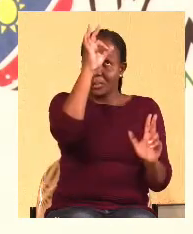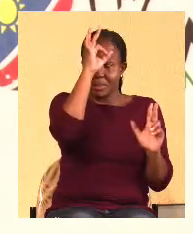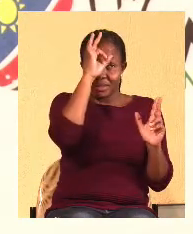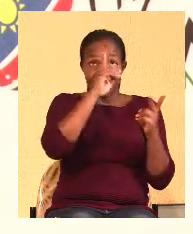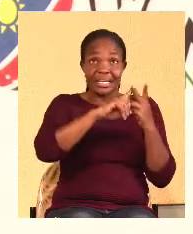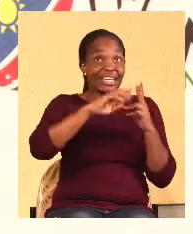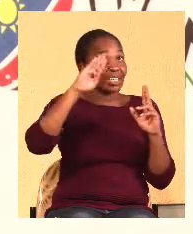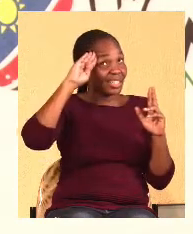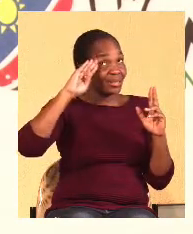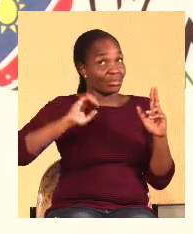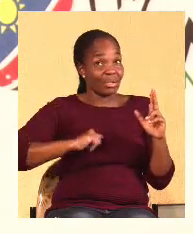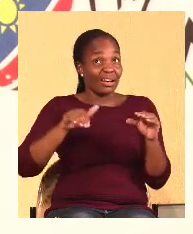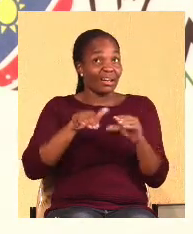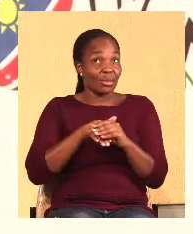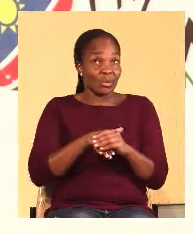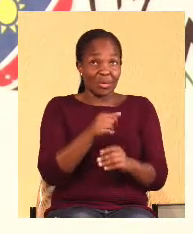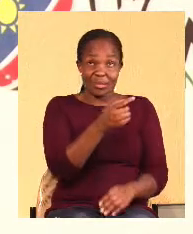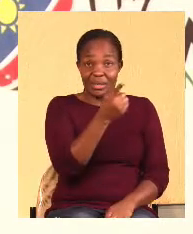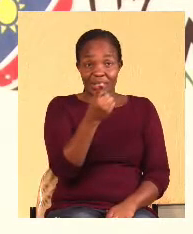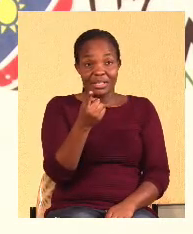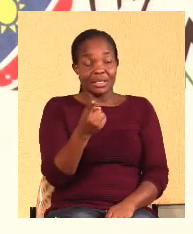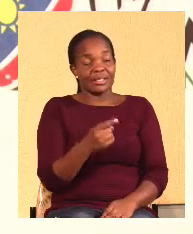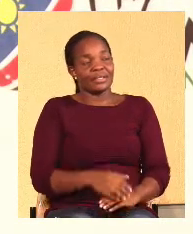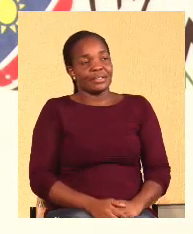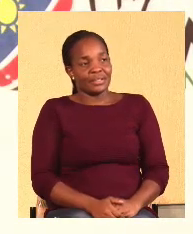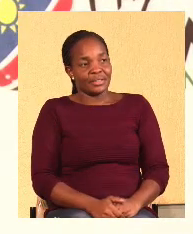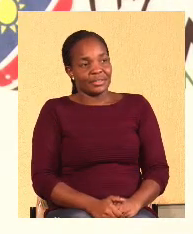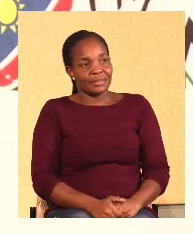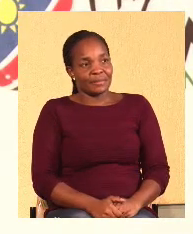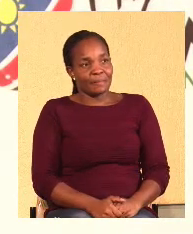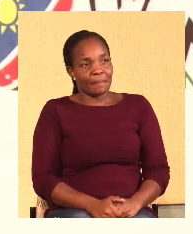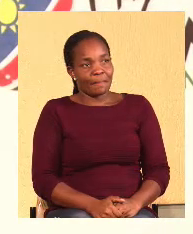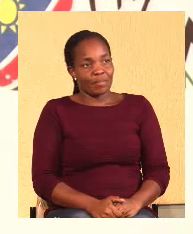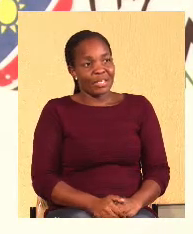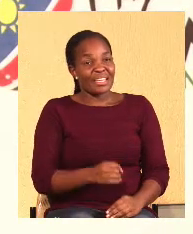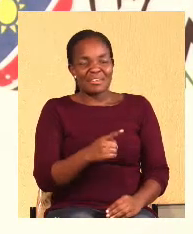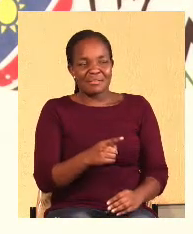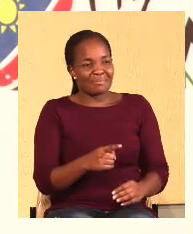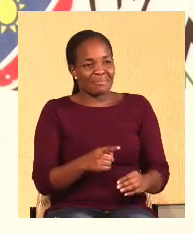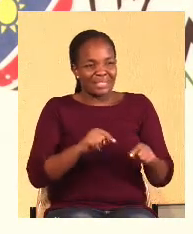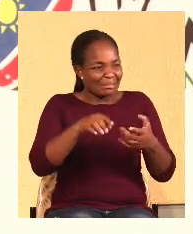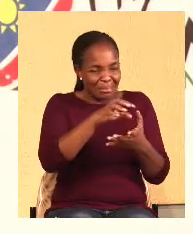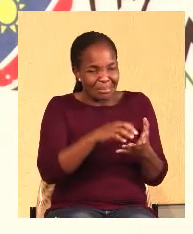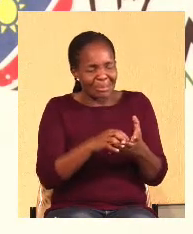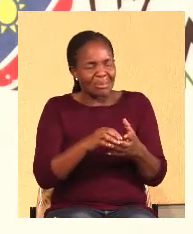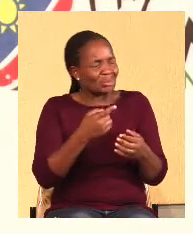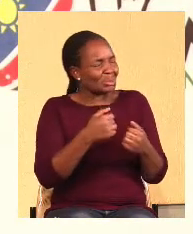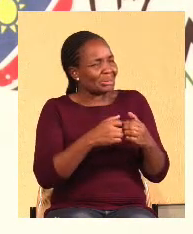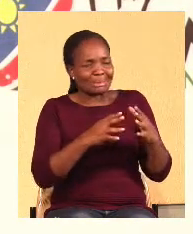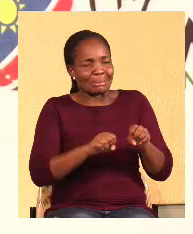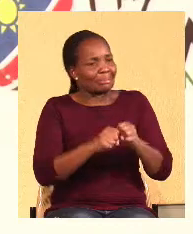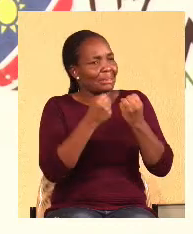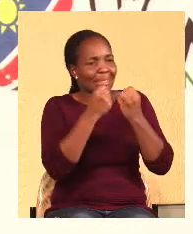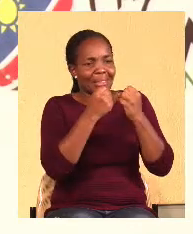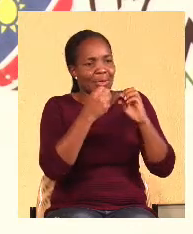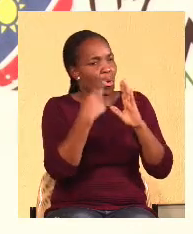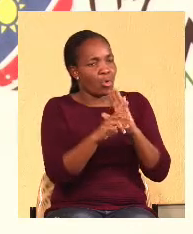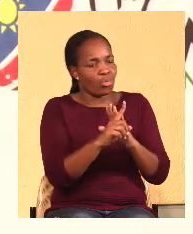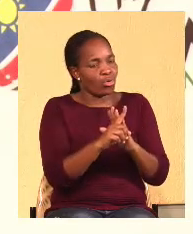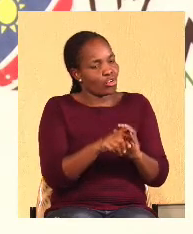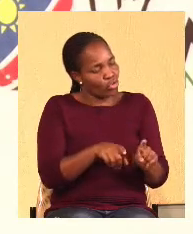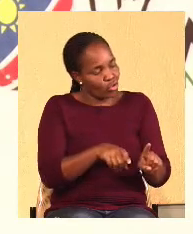agencies to make sure that where there is doubt, they should always seek clarification so that we don't find ourselves, yes, on the wrong side of the law.